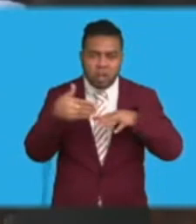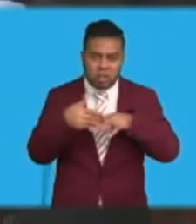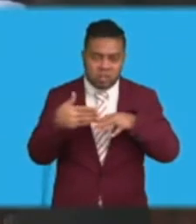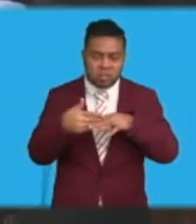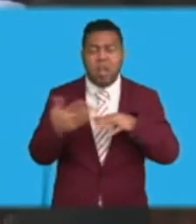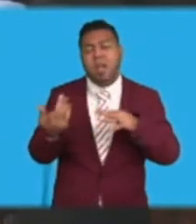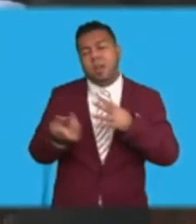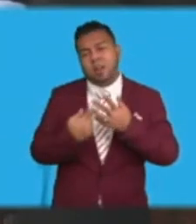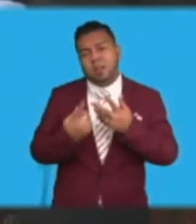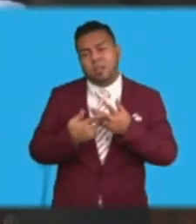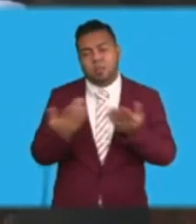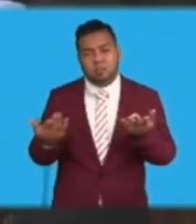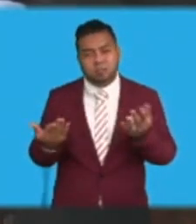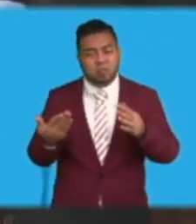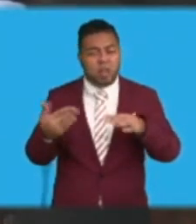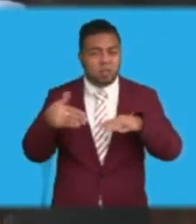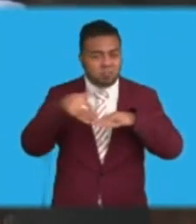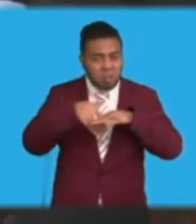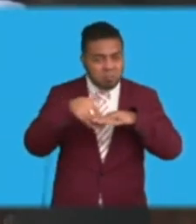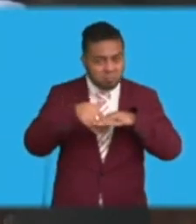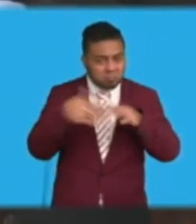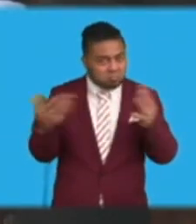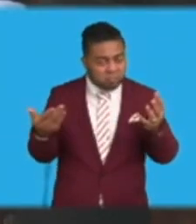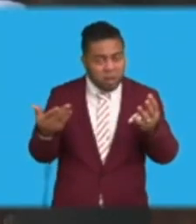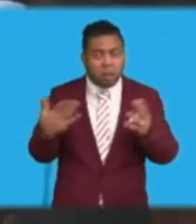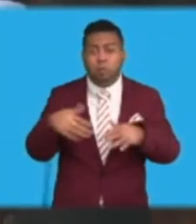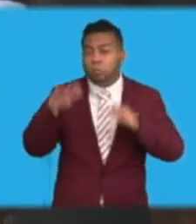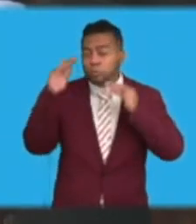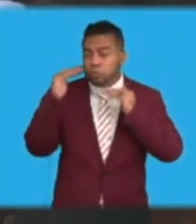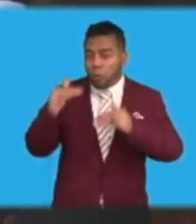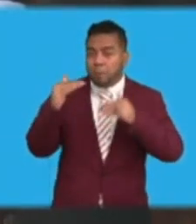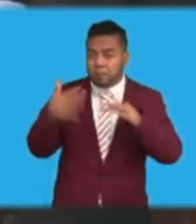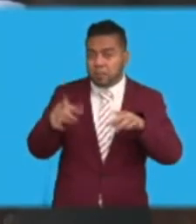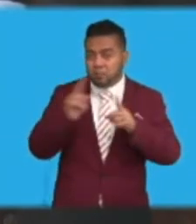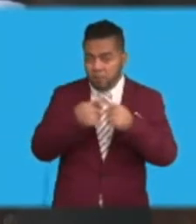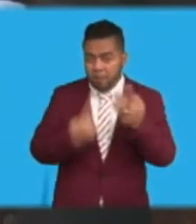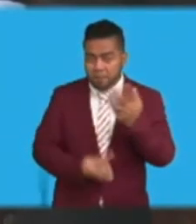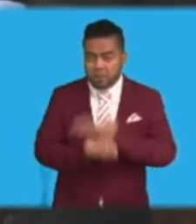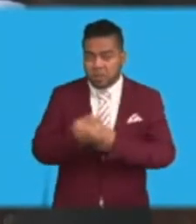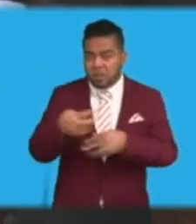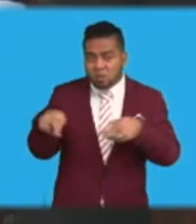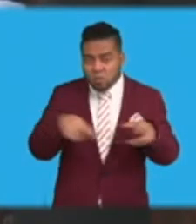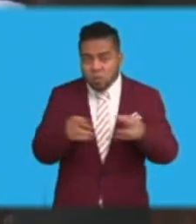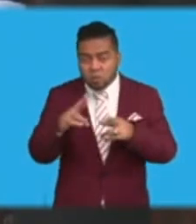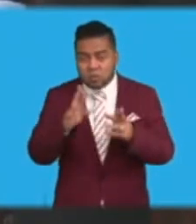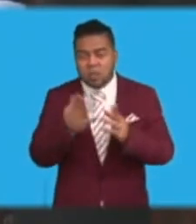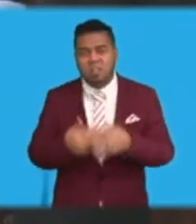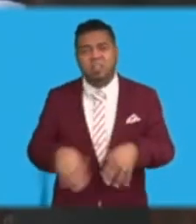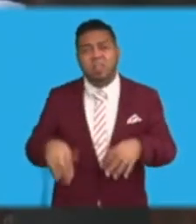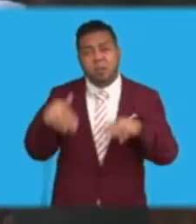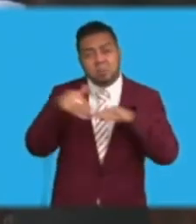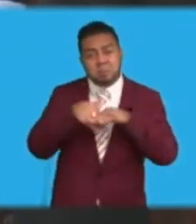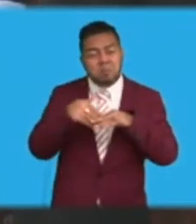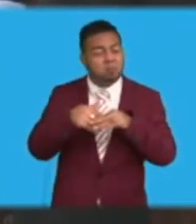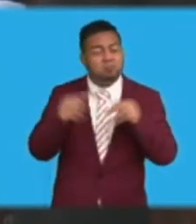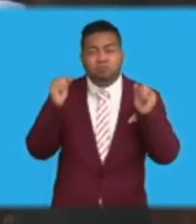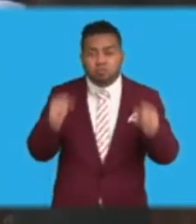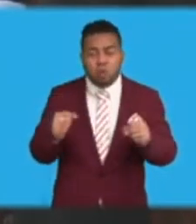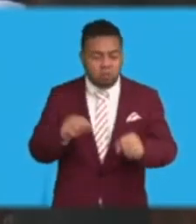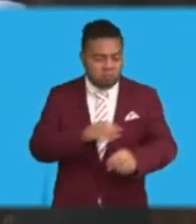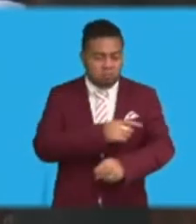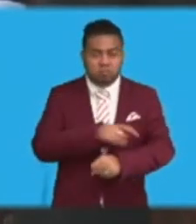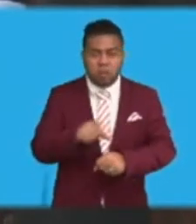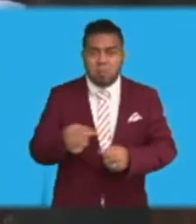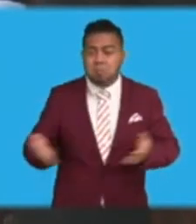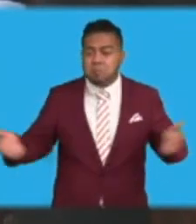rubbish. To stop road and streets from flooding, humans will often build storm drains that collect rainwater